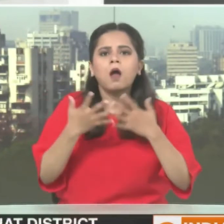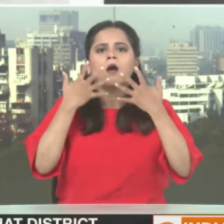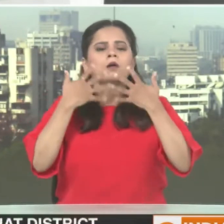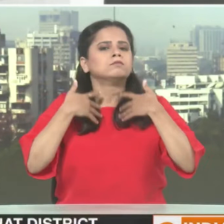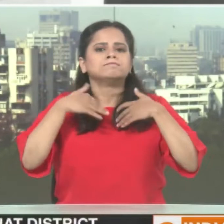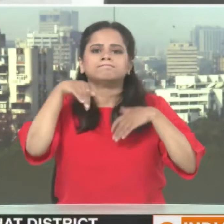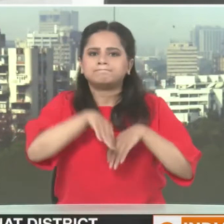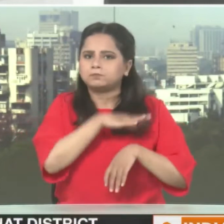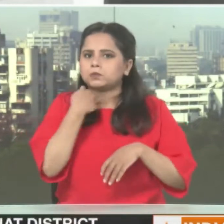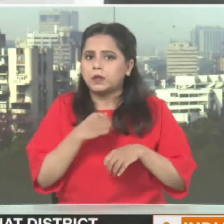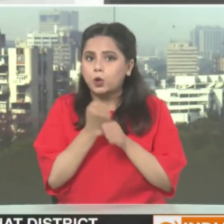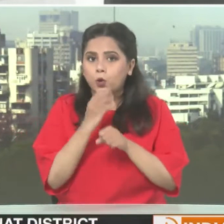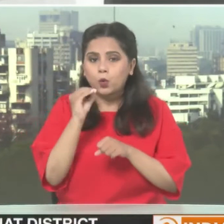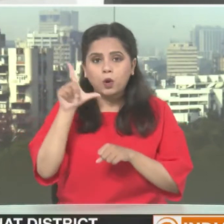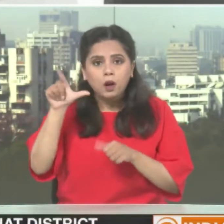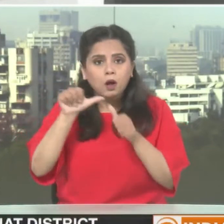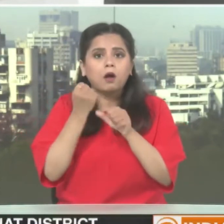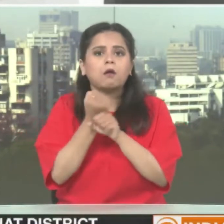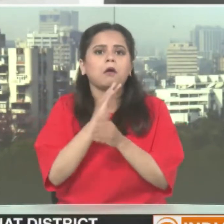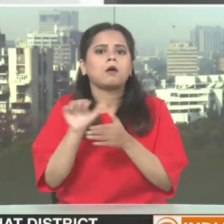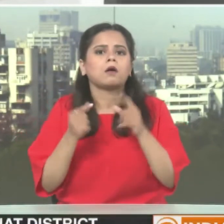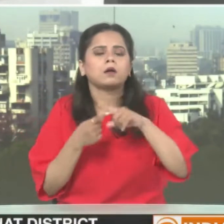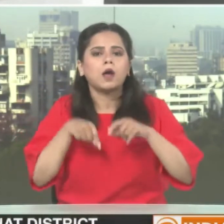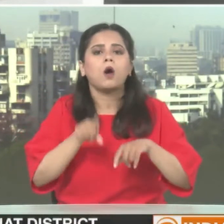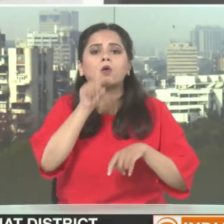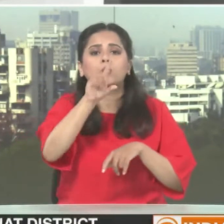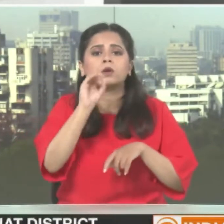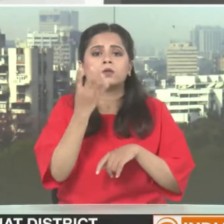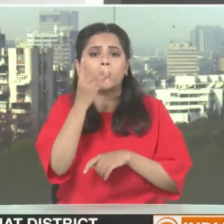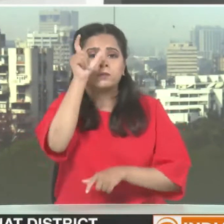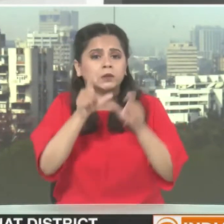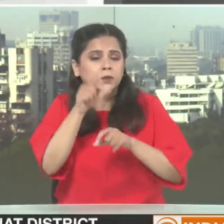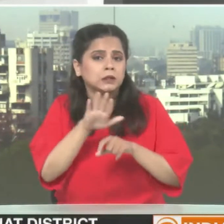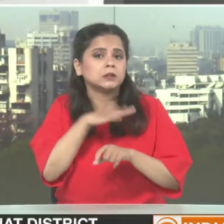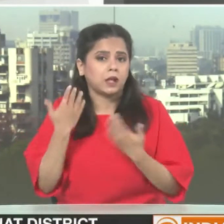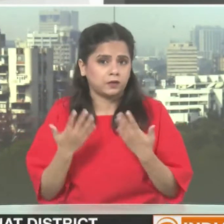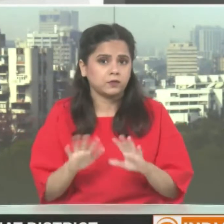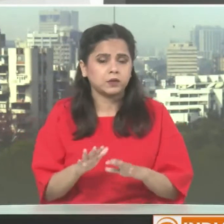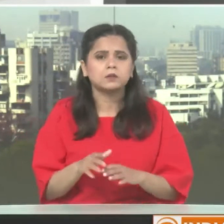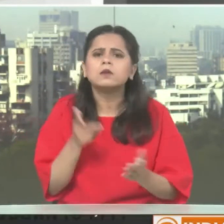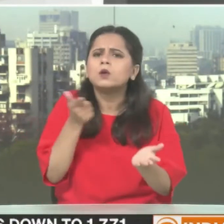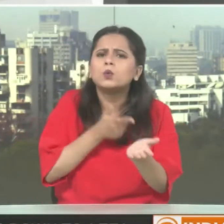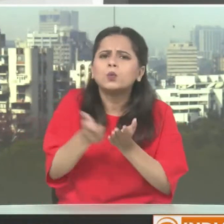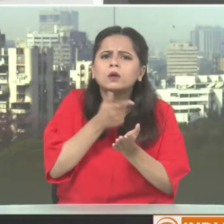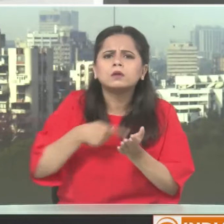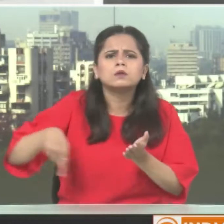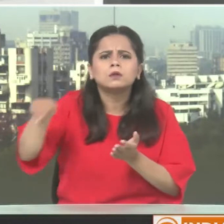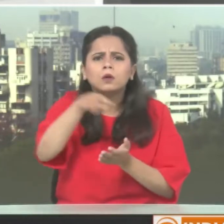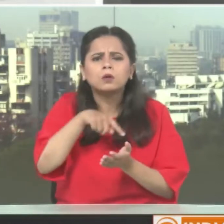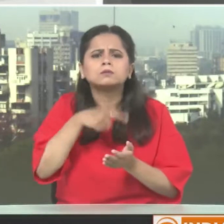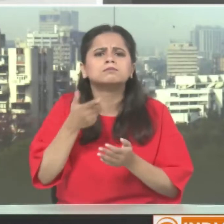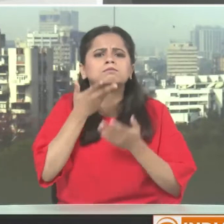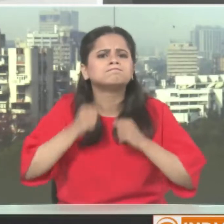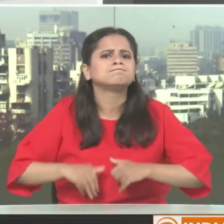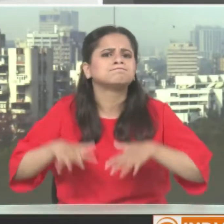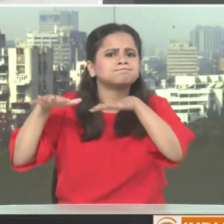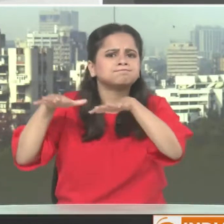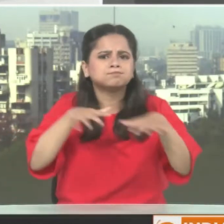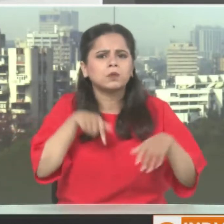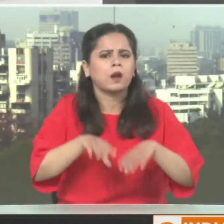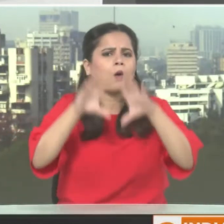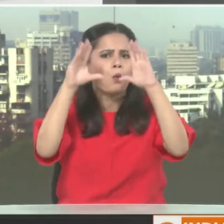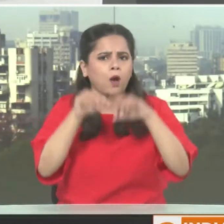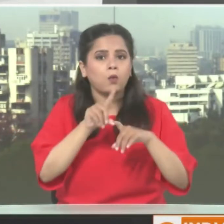the Golaghat district, taking the toll to 204. The number of villages affected by the floods have also come down